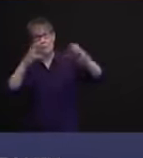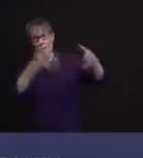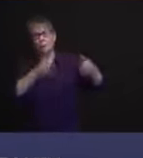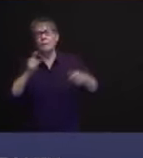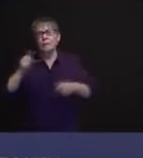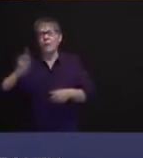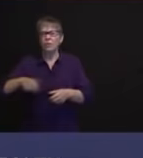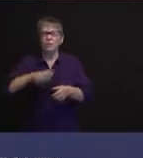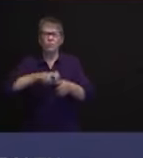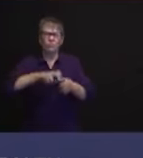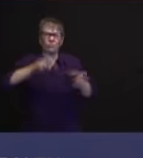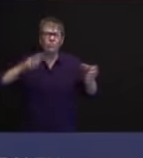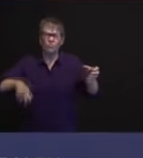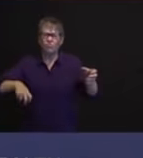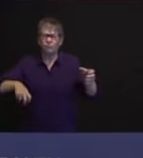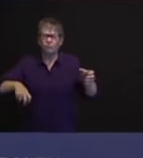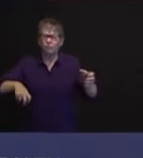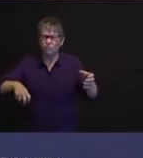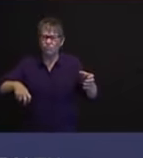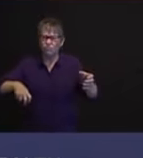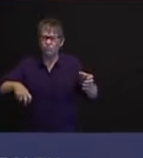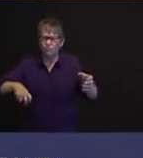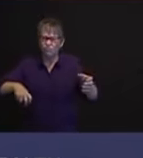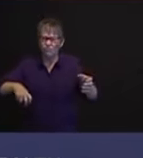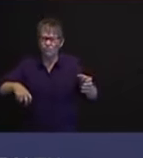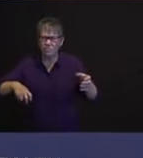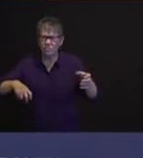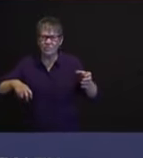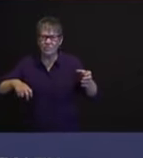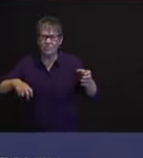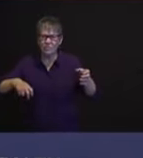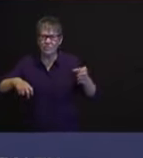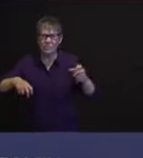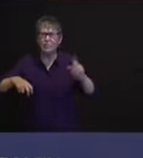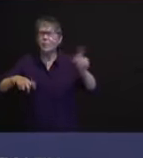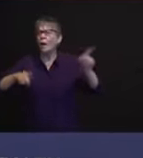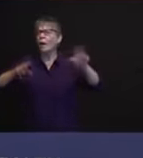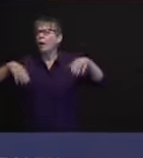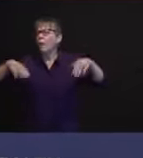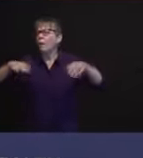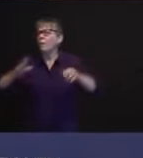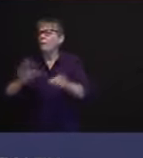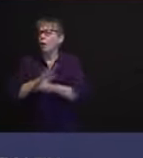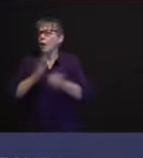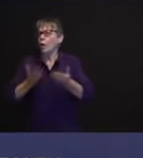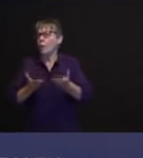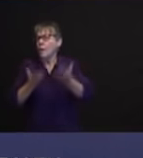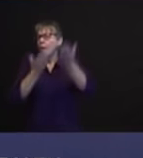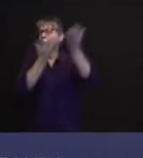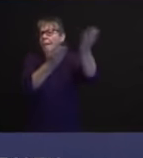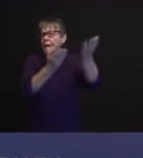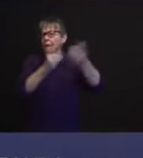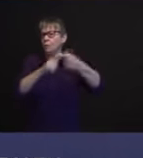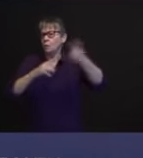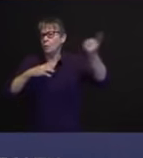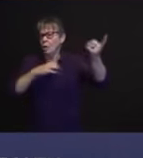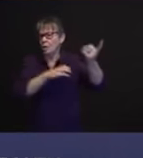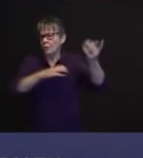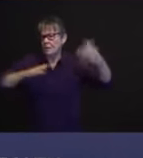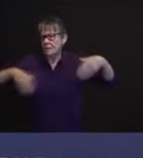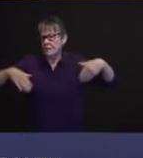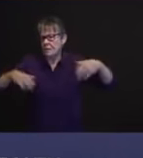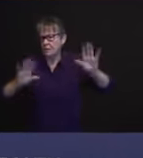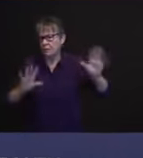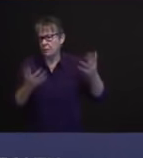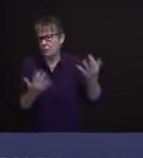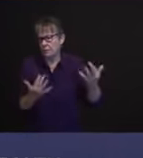yet. I know of nobody else, but there's always, and I think this is a badge of honor, there's always a lot of interest